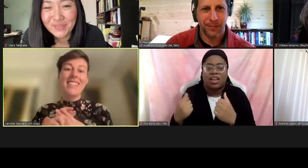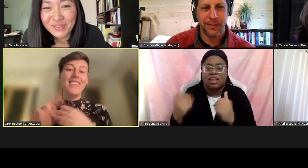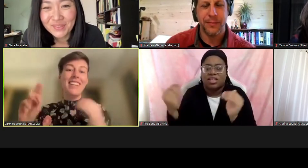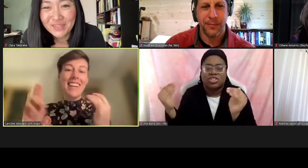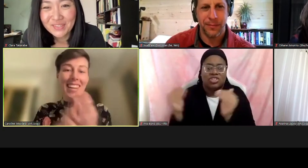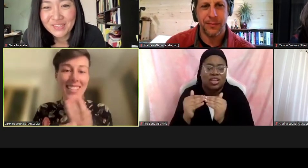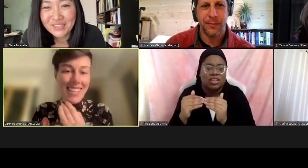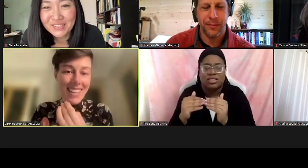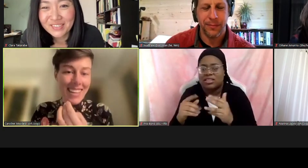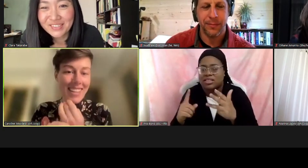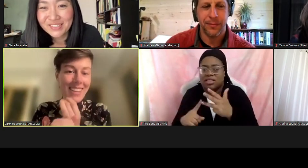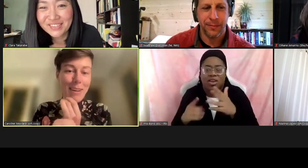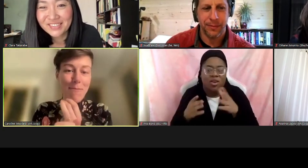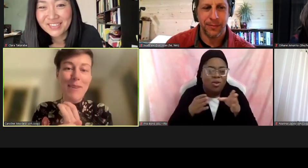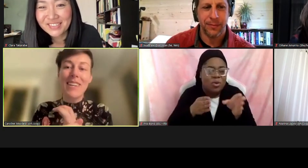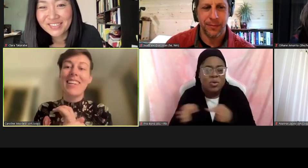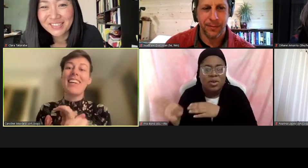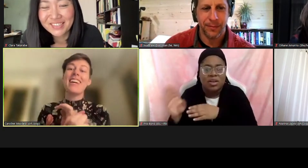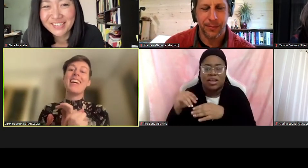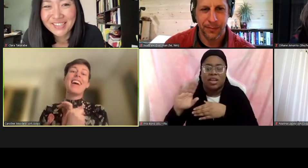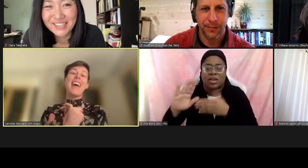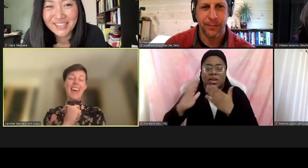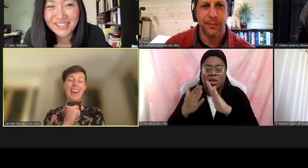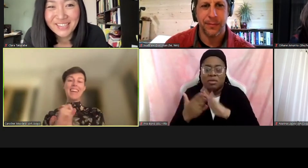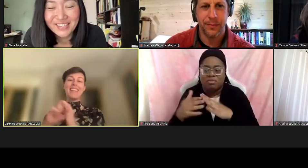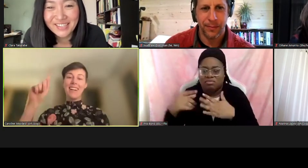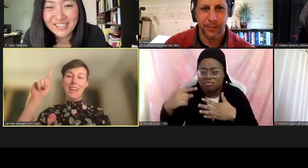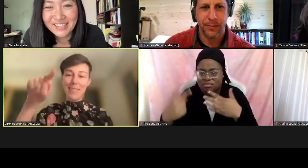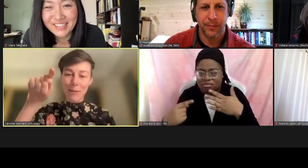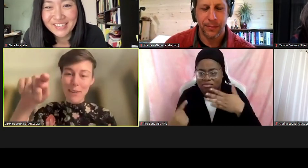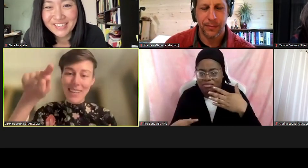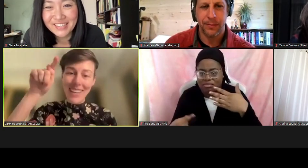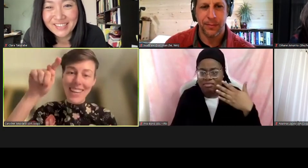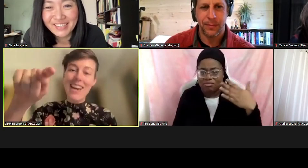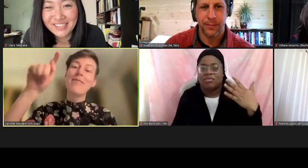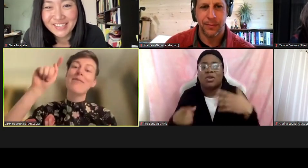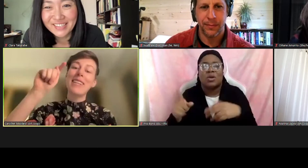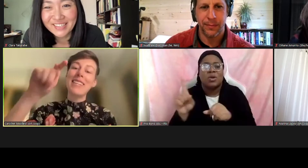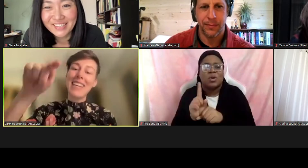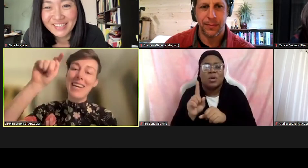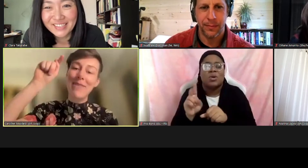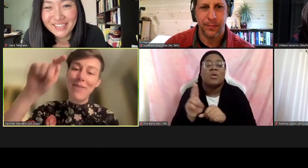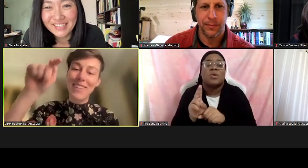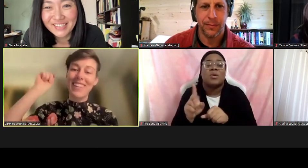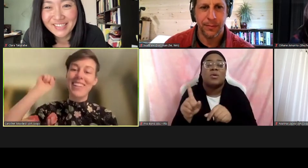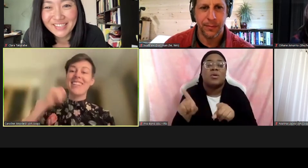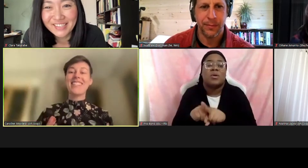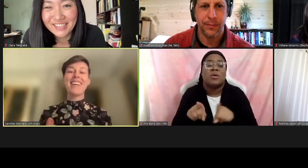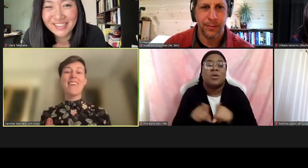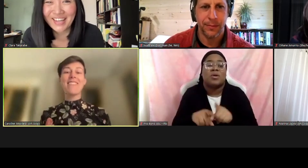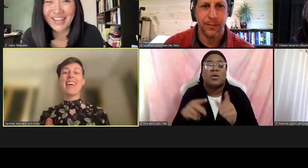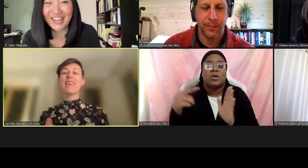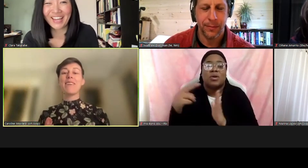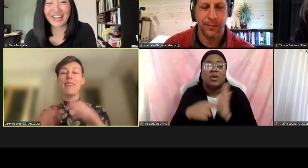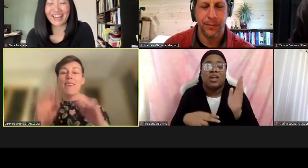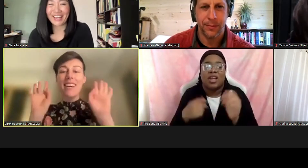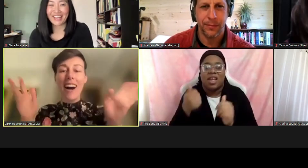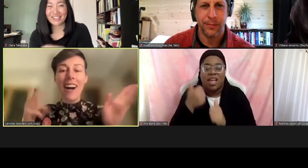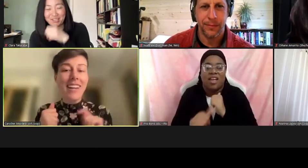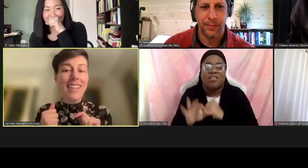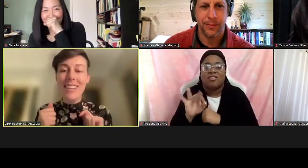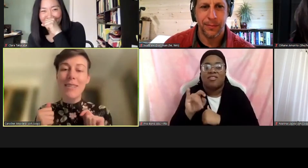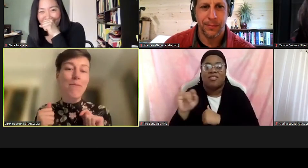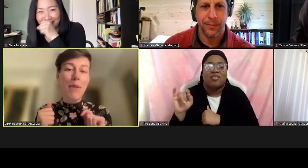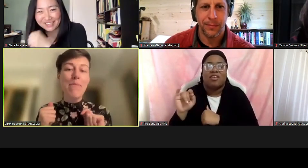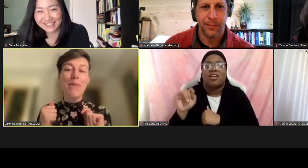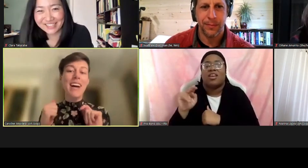justice, organizing in your community, and you're also reading every damn footnote. So I'm like, when you think